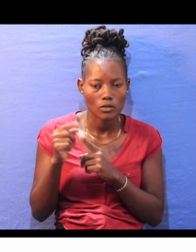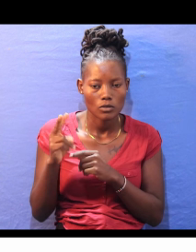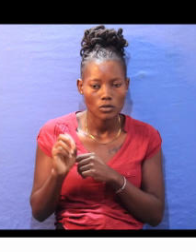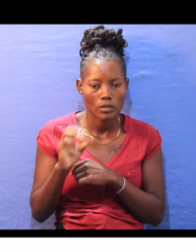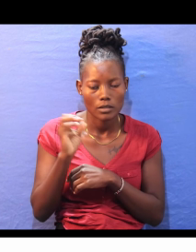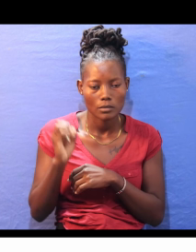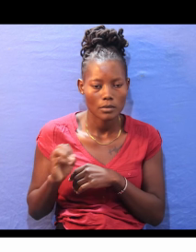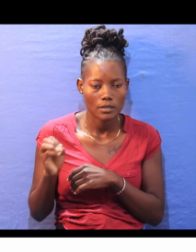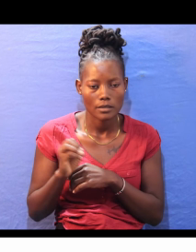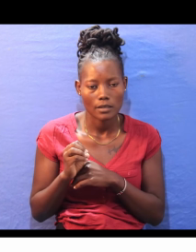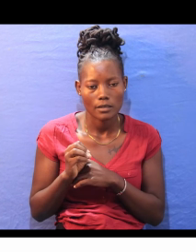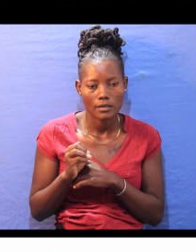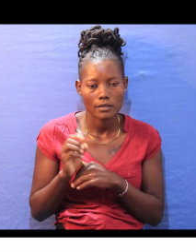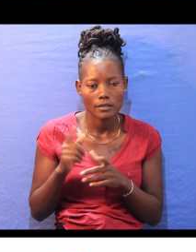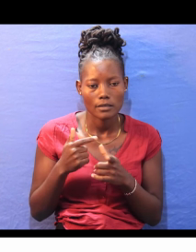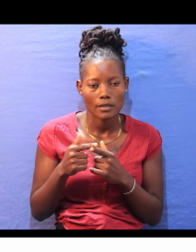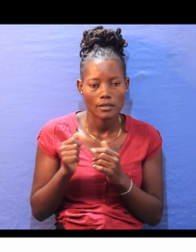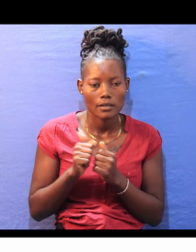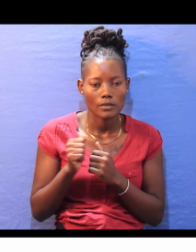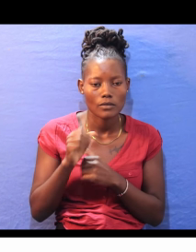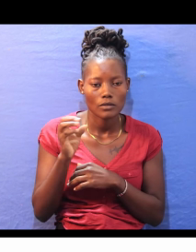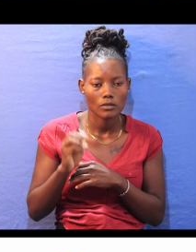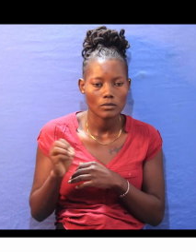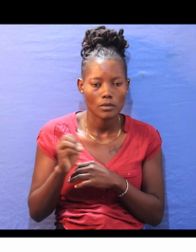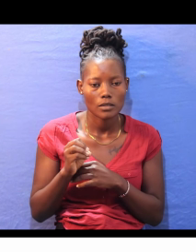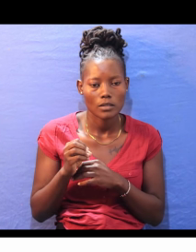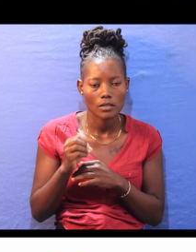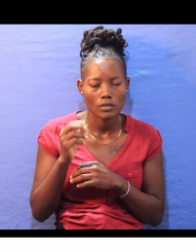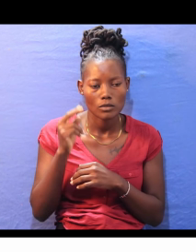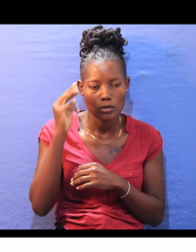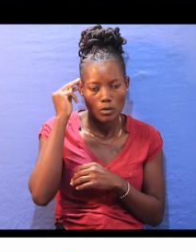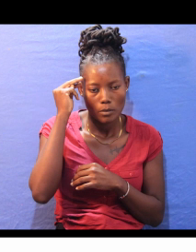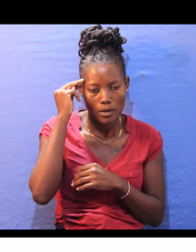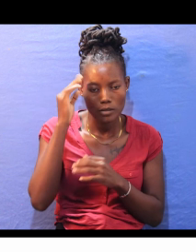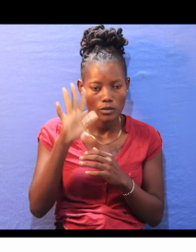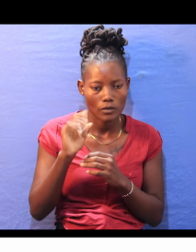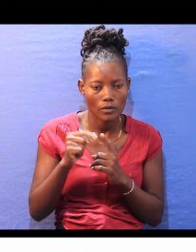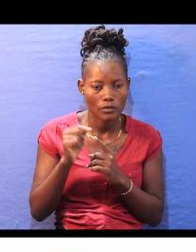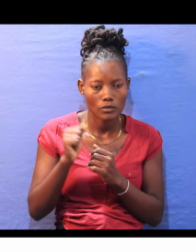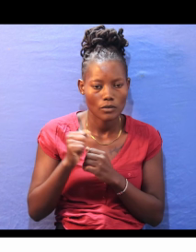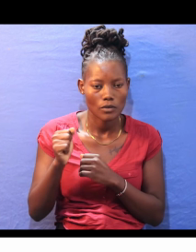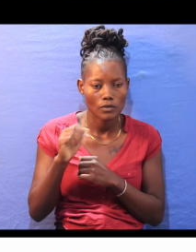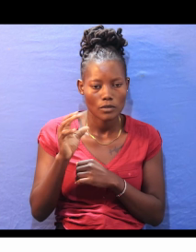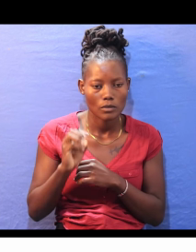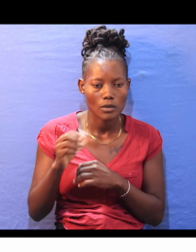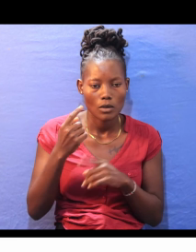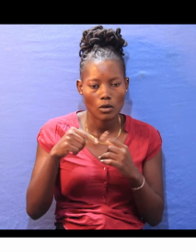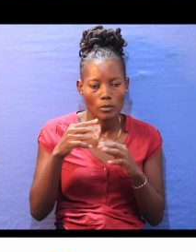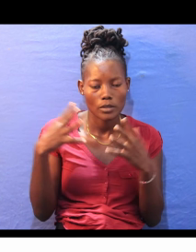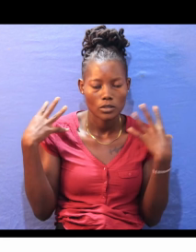special preparatory, 10 to 15% are special developmental, and 5 to 15% are competition